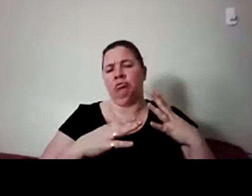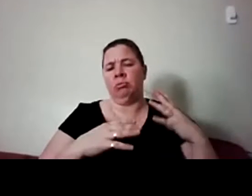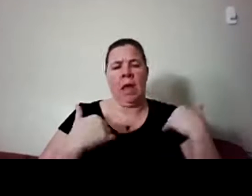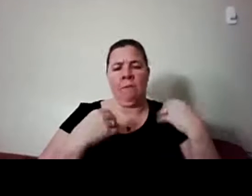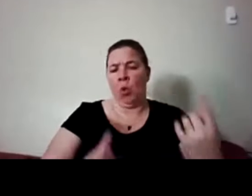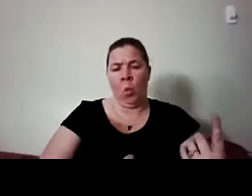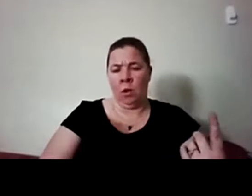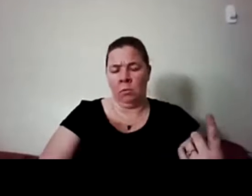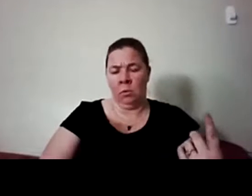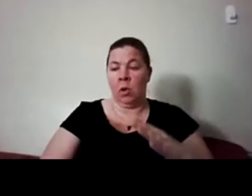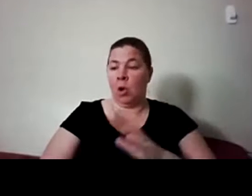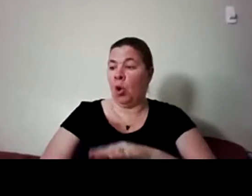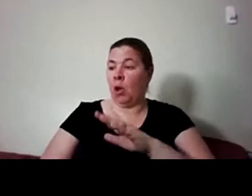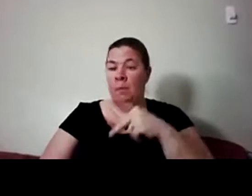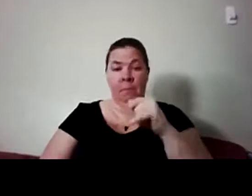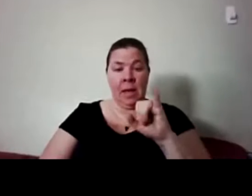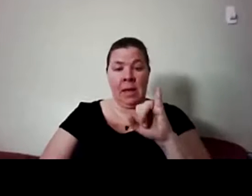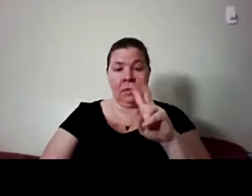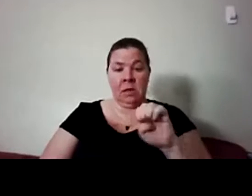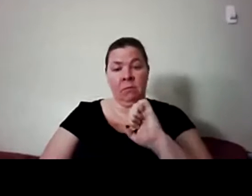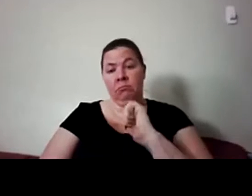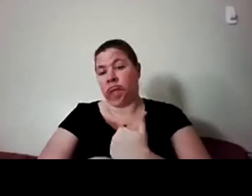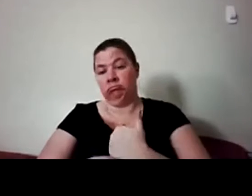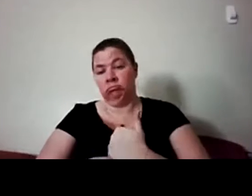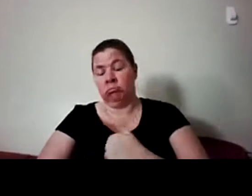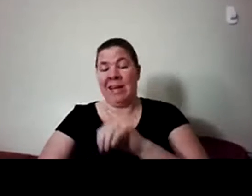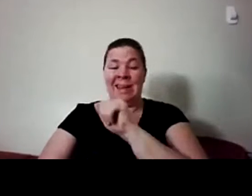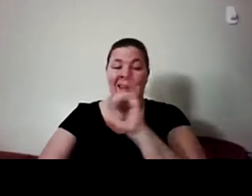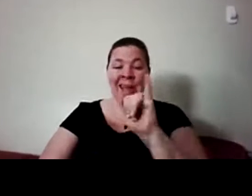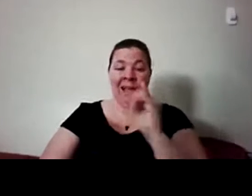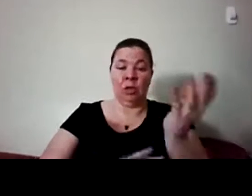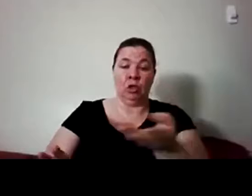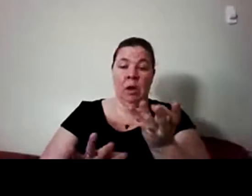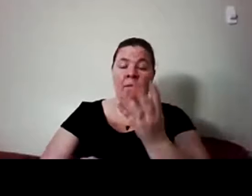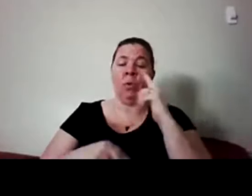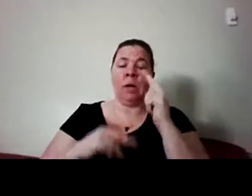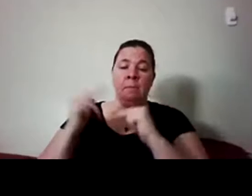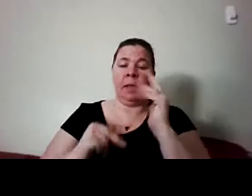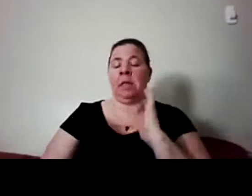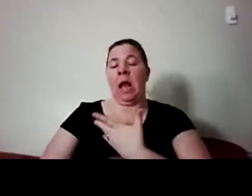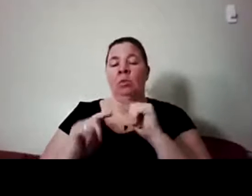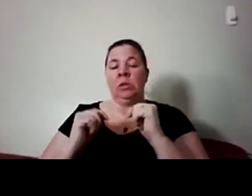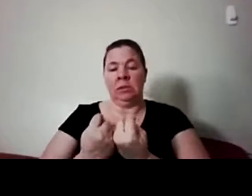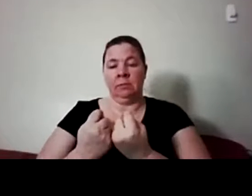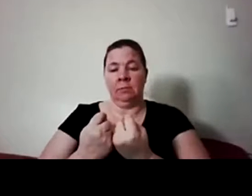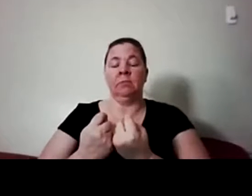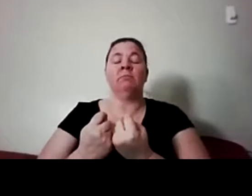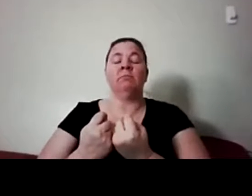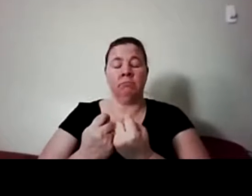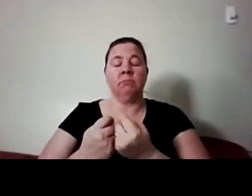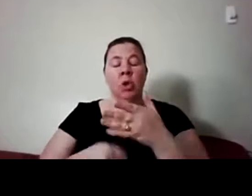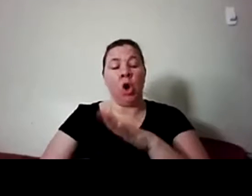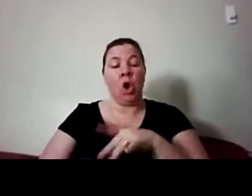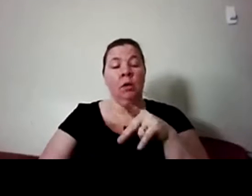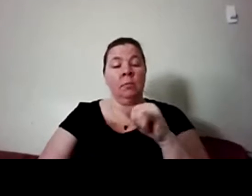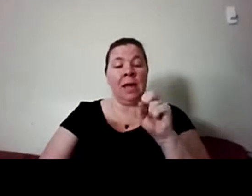when Onpassive launches, that AI traffic is going to go to work, building our teams. Onpassive has vouched,